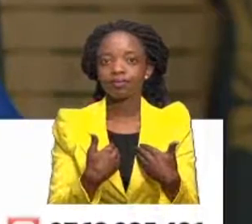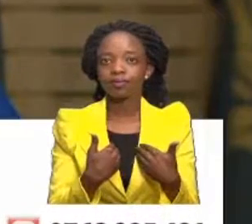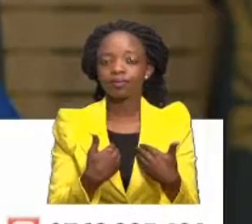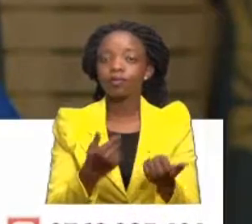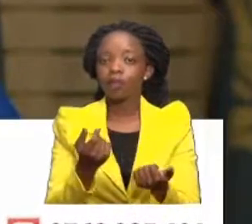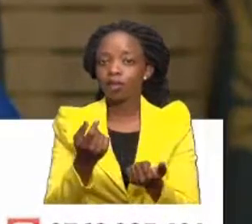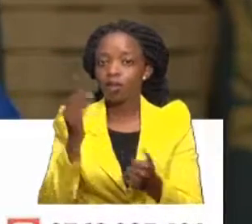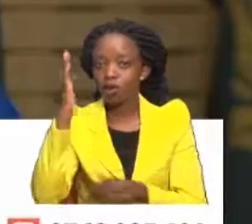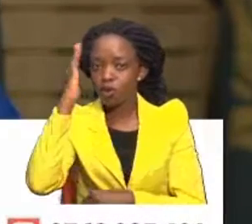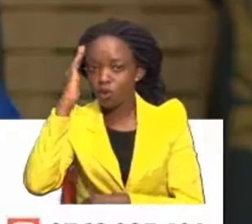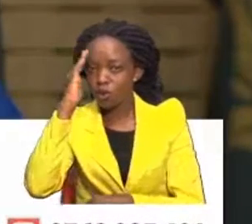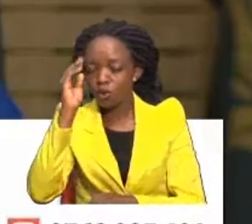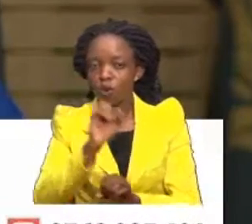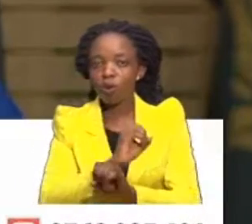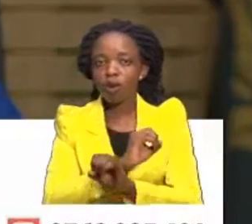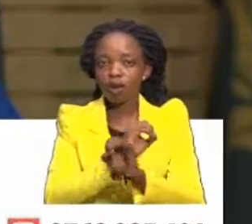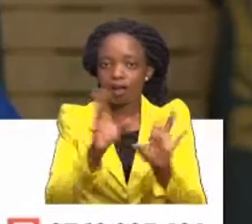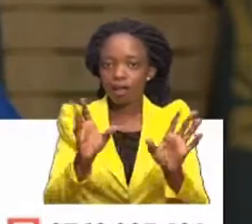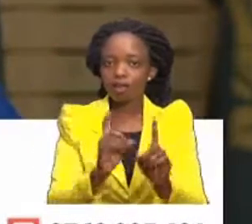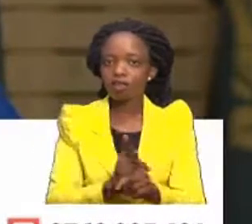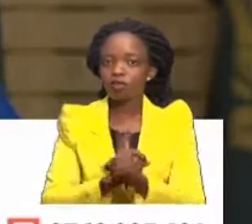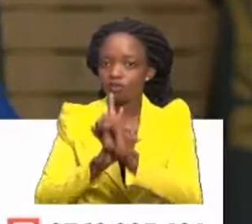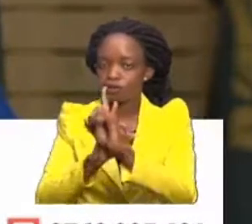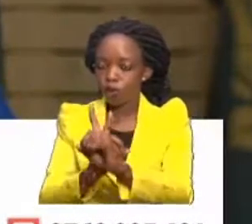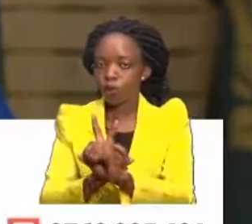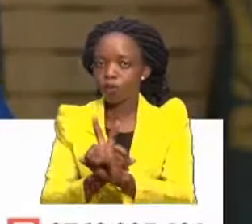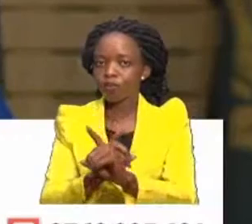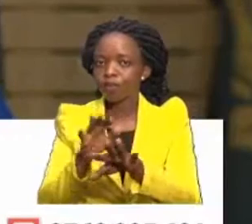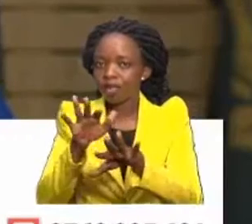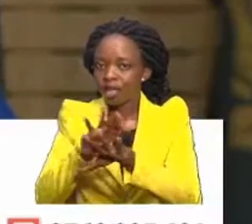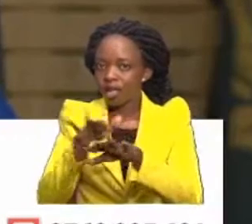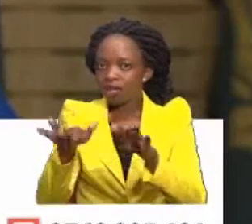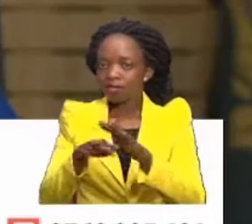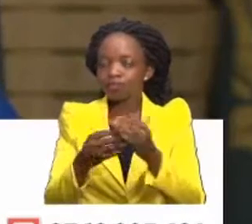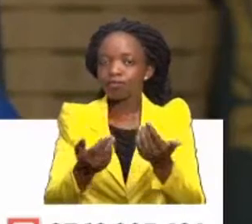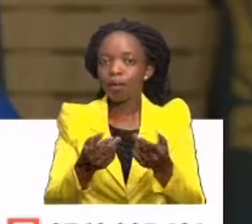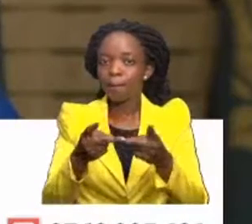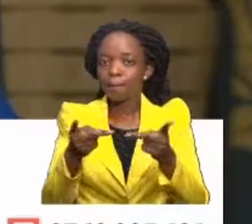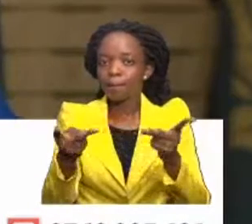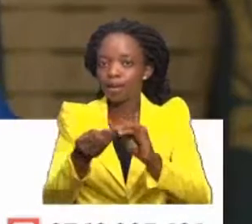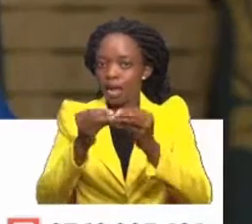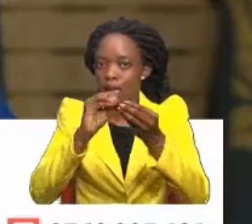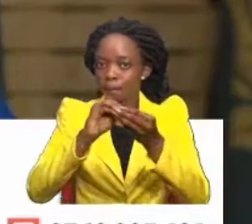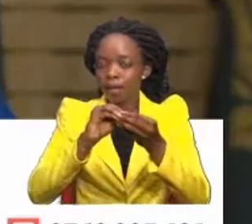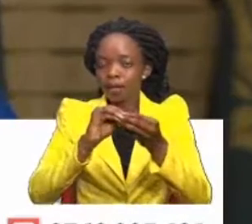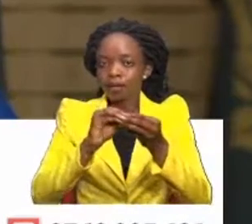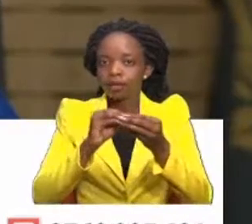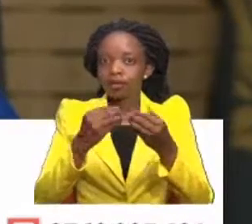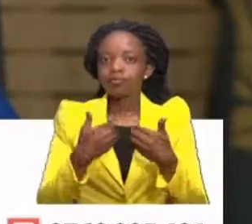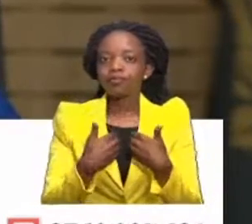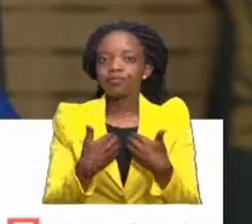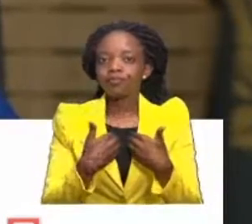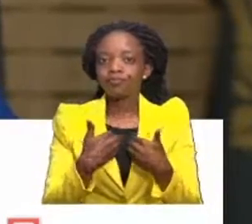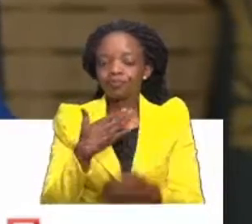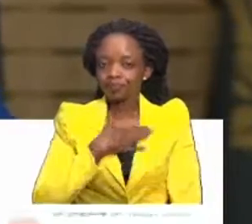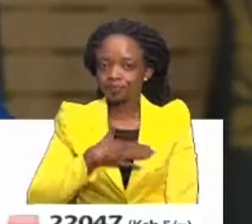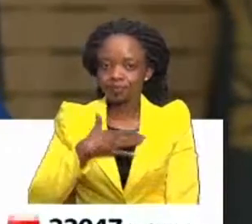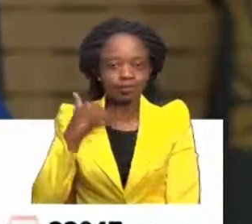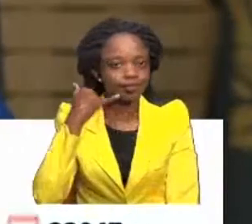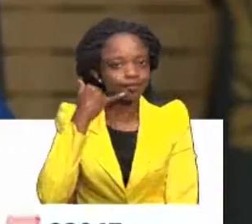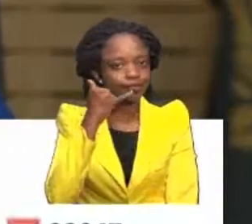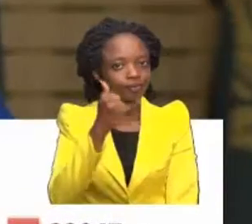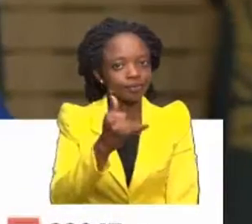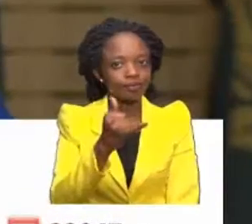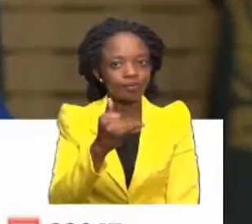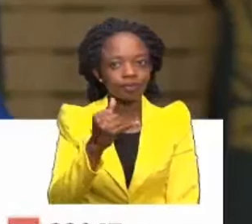identified and given out the toll numbers. Please call